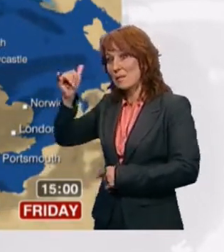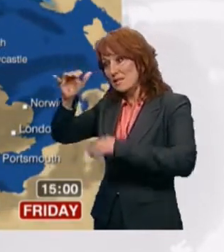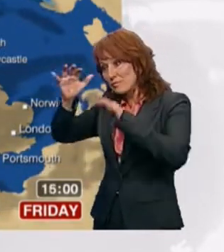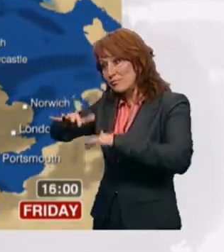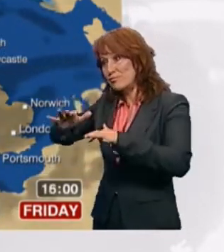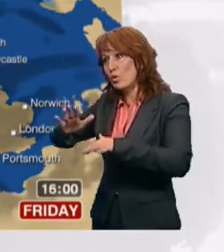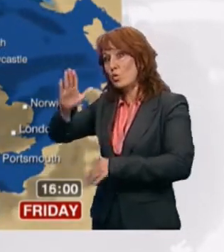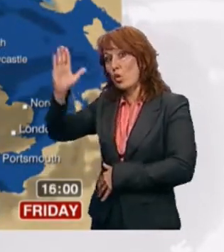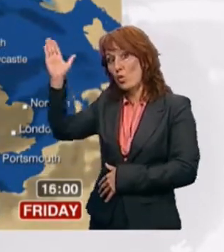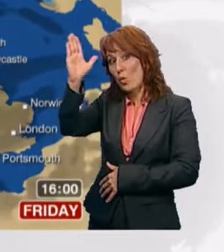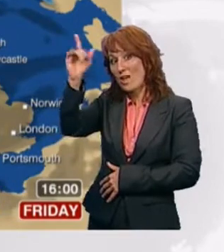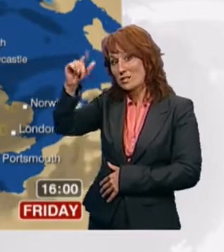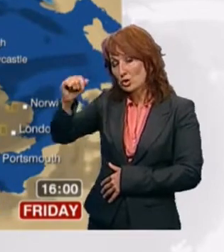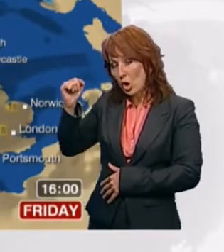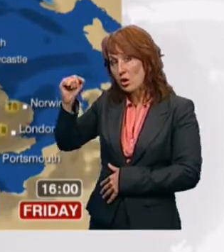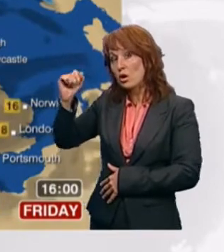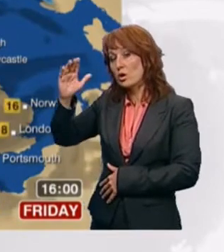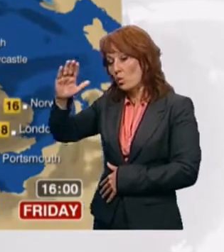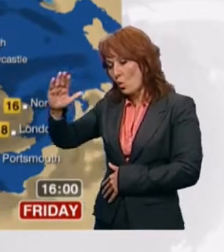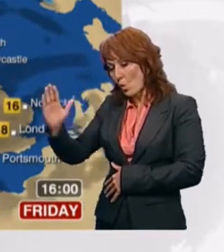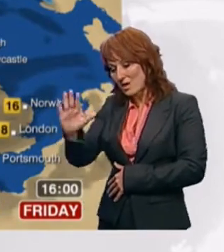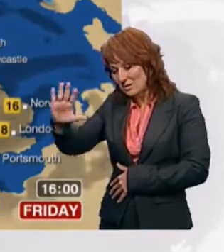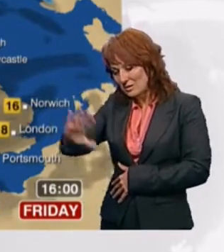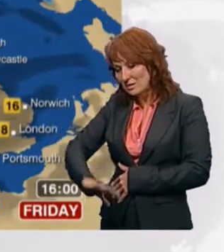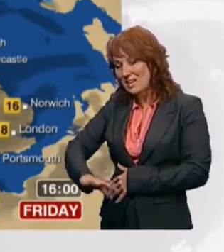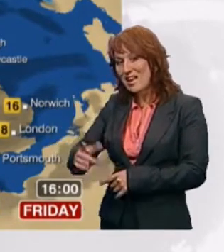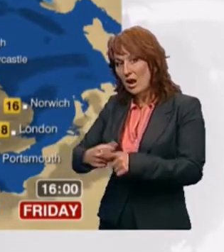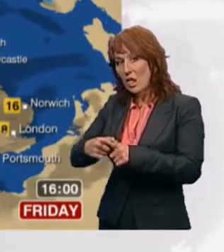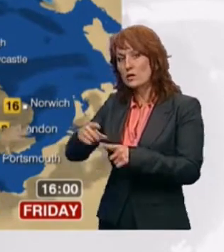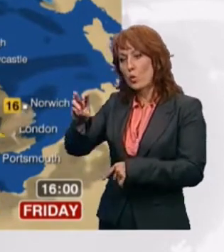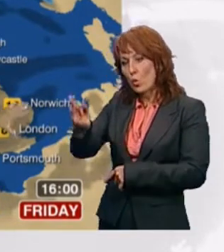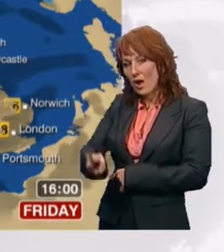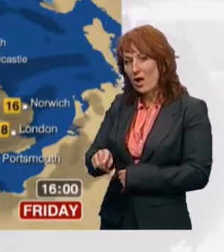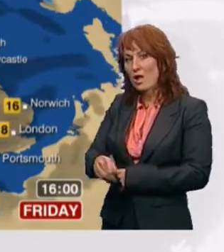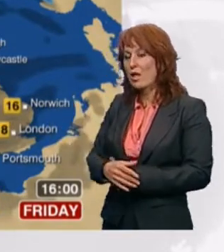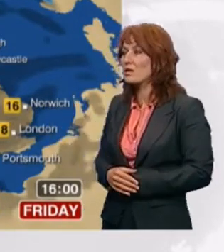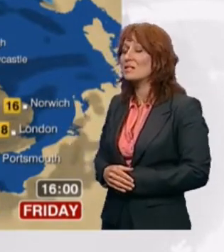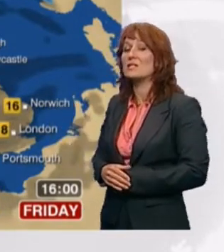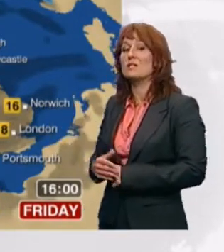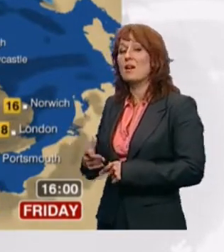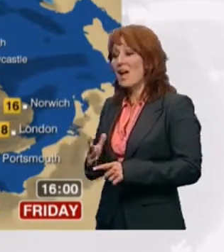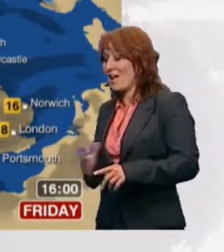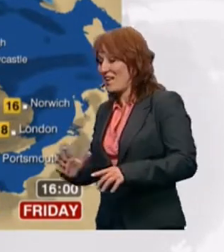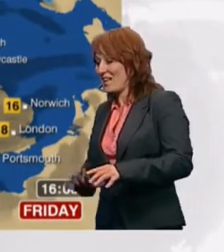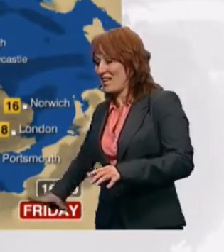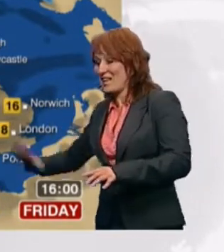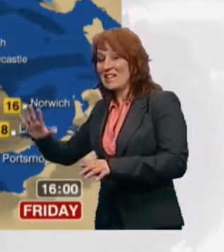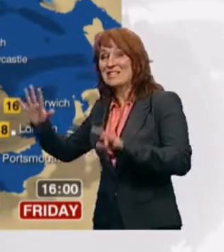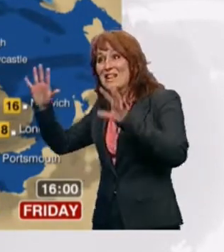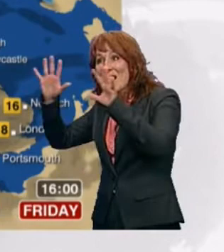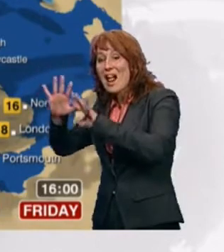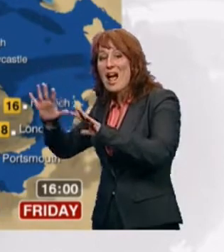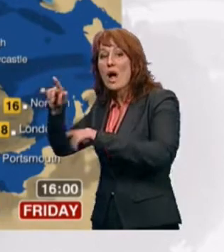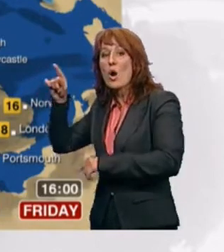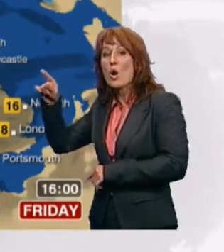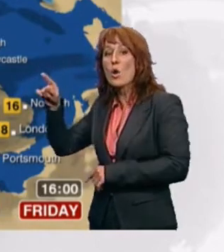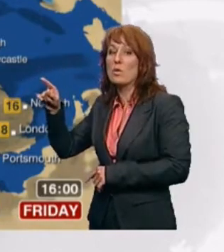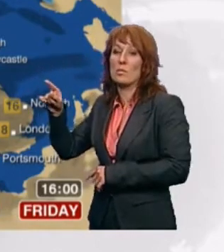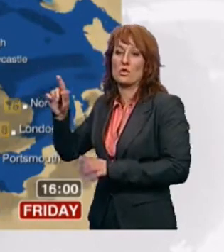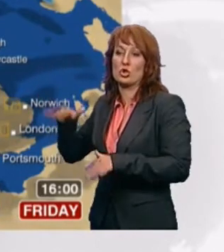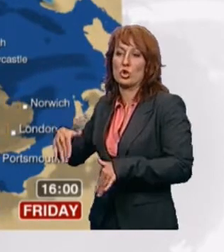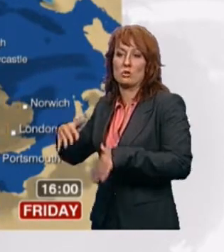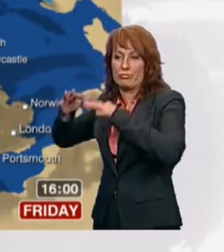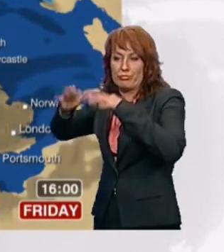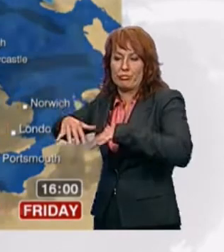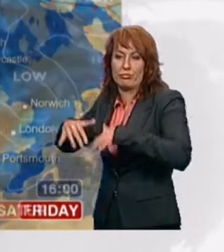northwest Scotland and later northwest England into parts of Wales. Despite the extra cloud in the sky in the southeast, we'll avoid most of the showers, and those